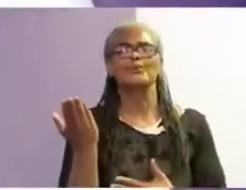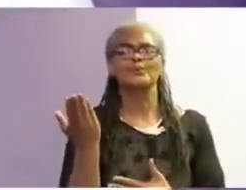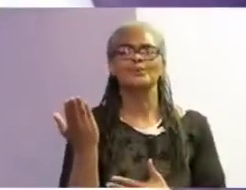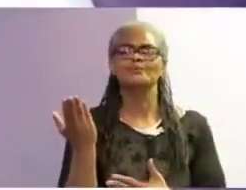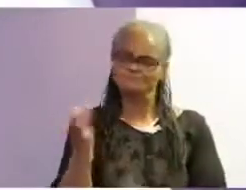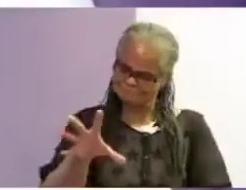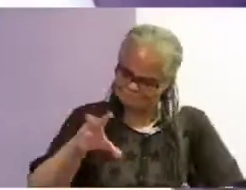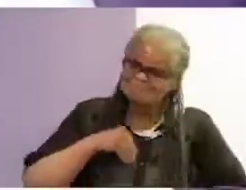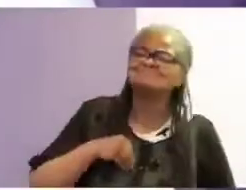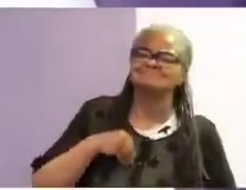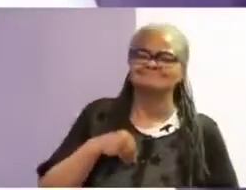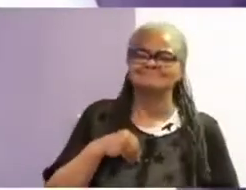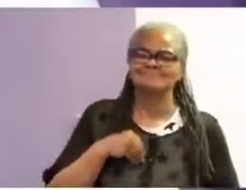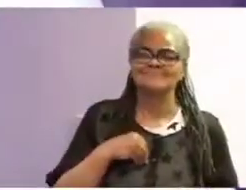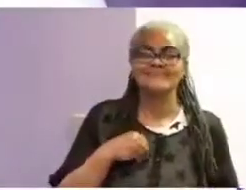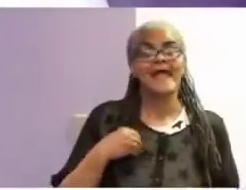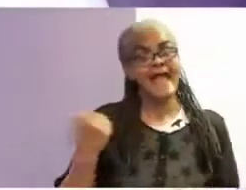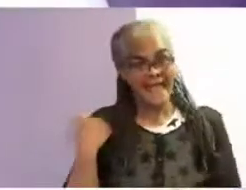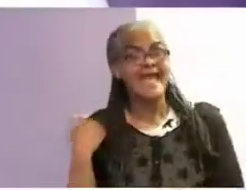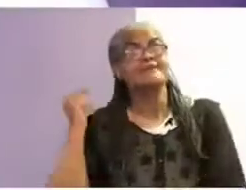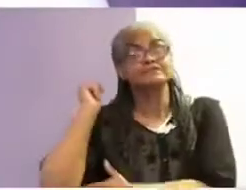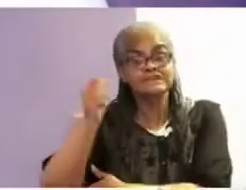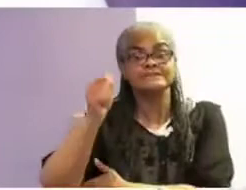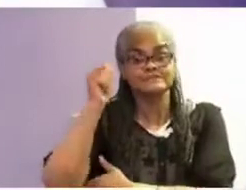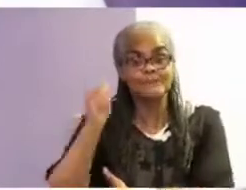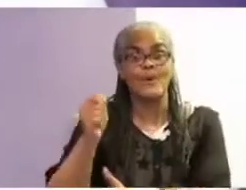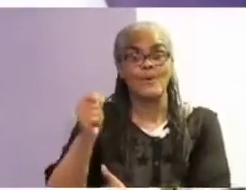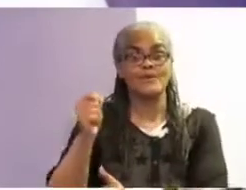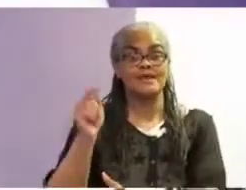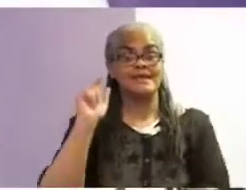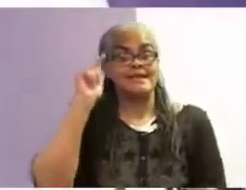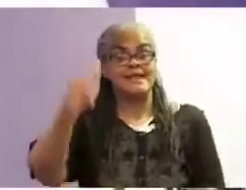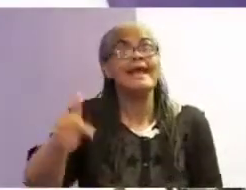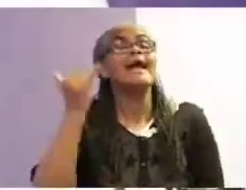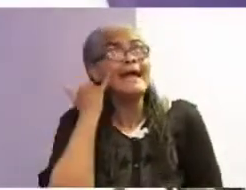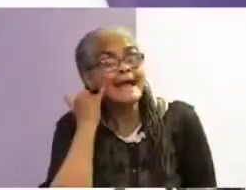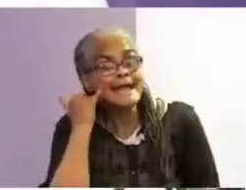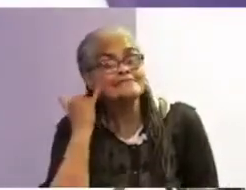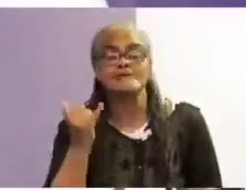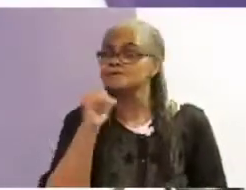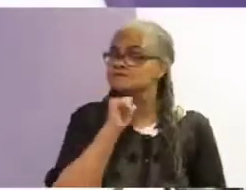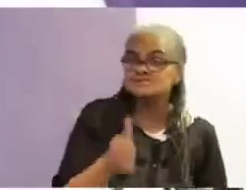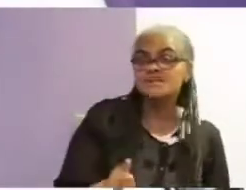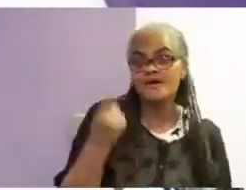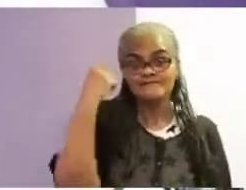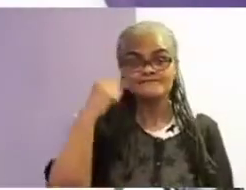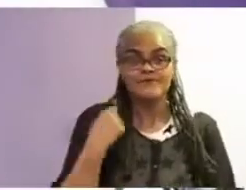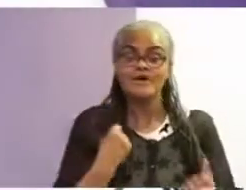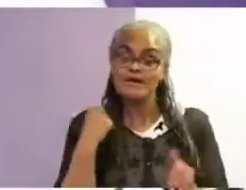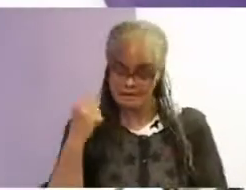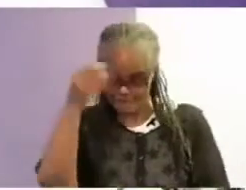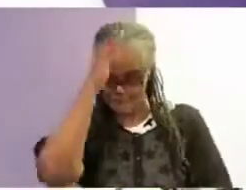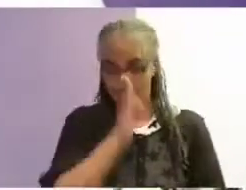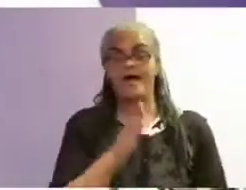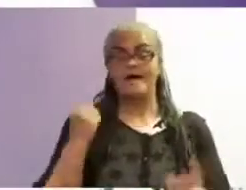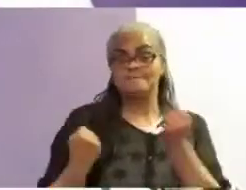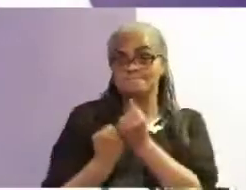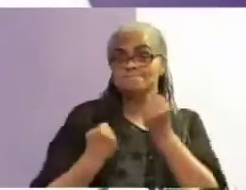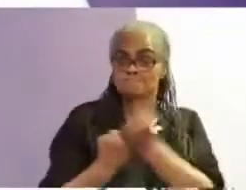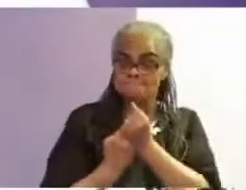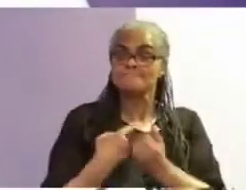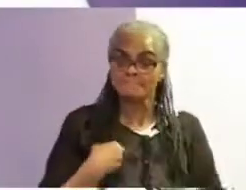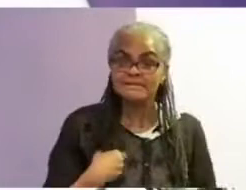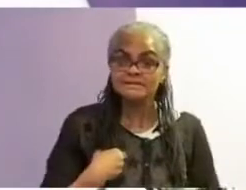And then have a testimony to tell somebody. If it had not been for God, you wouldn't be